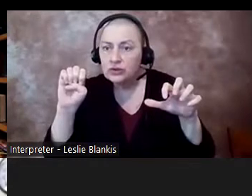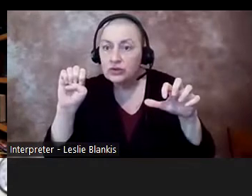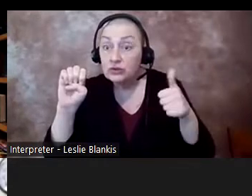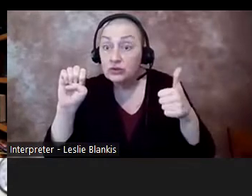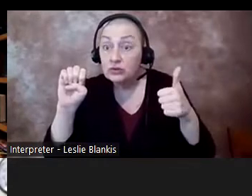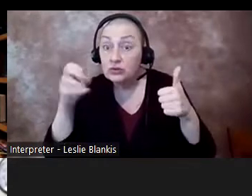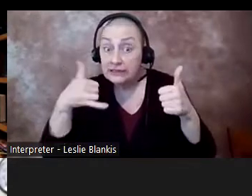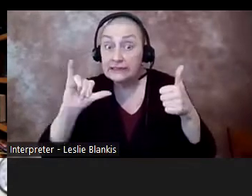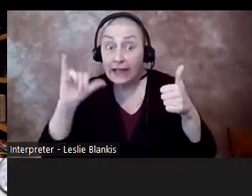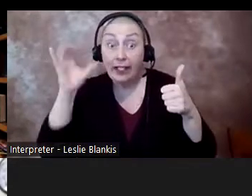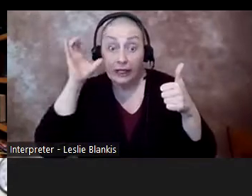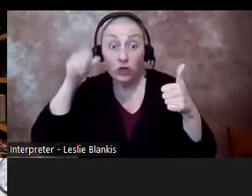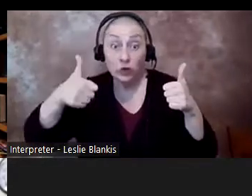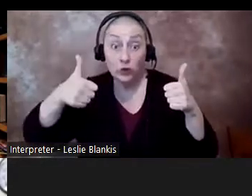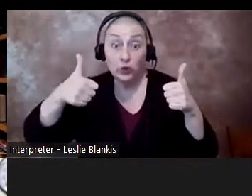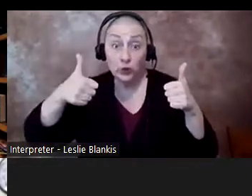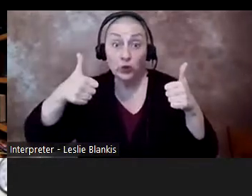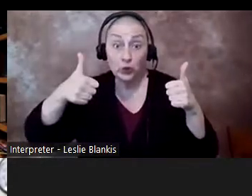Are you guys still hearing me?